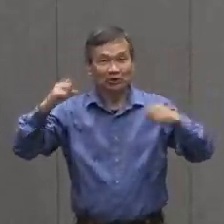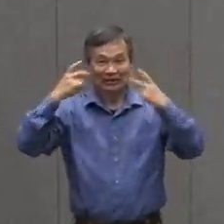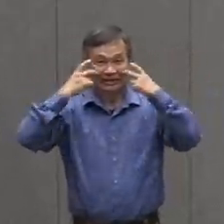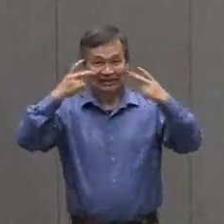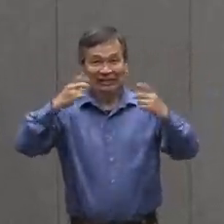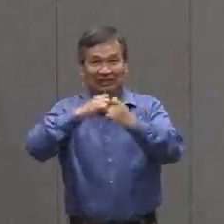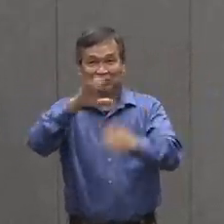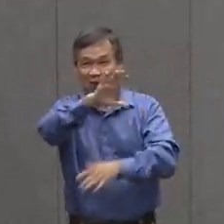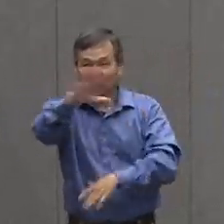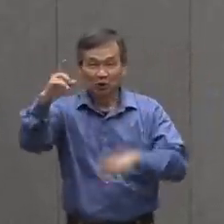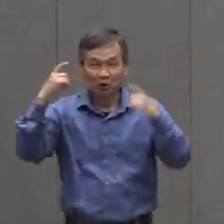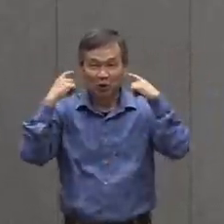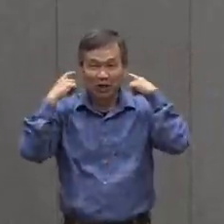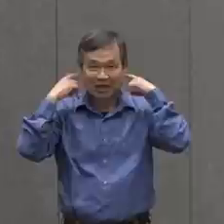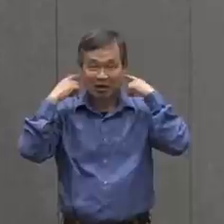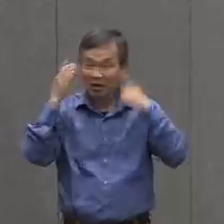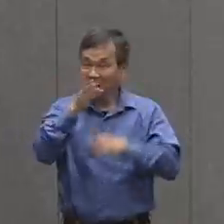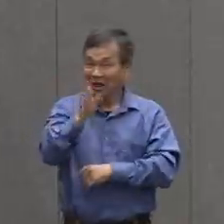bats.